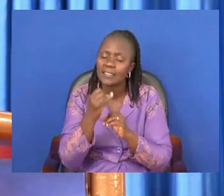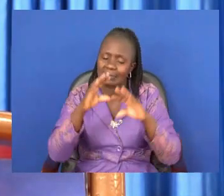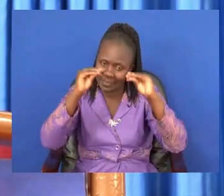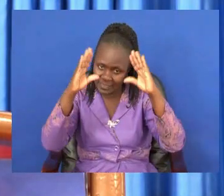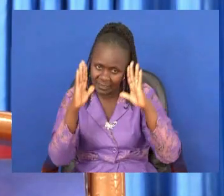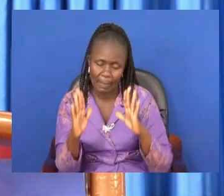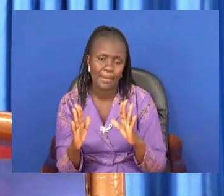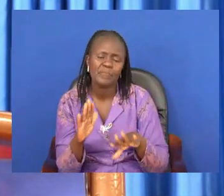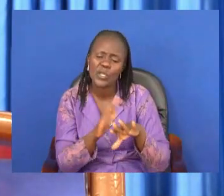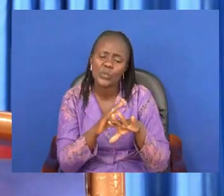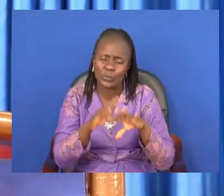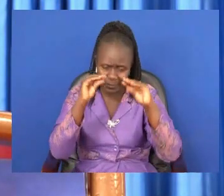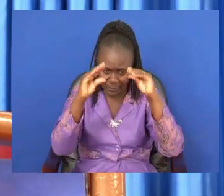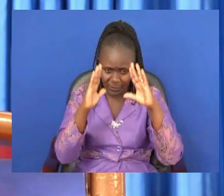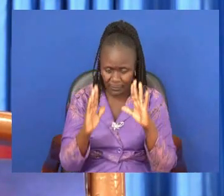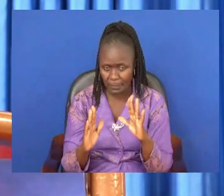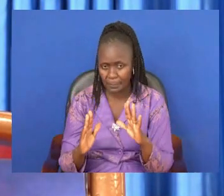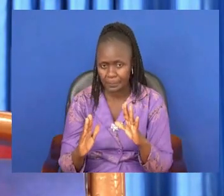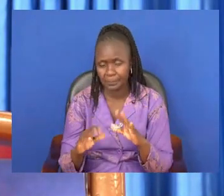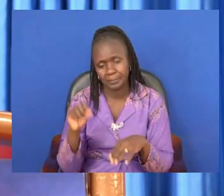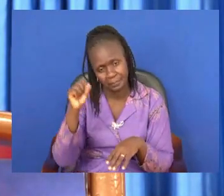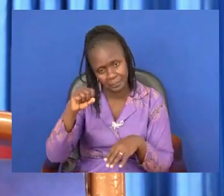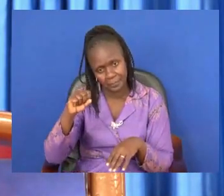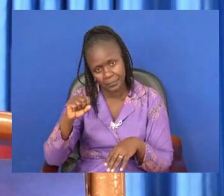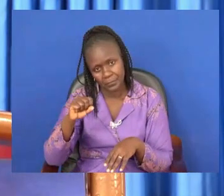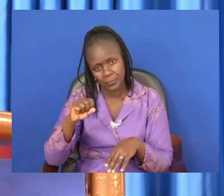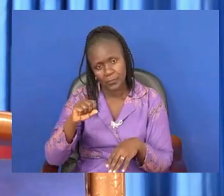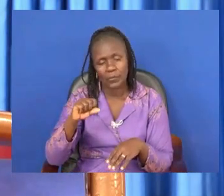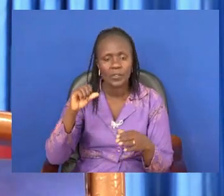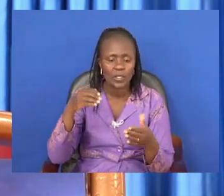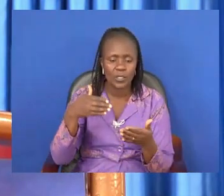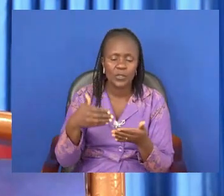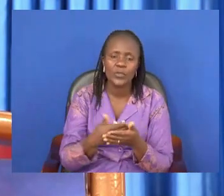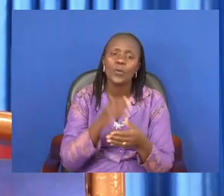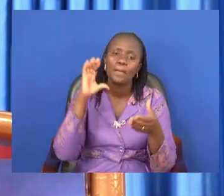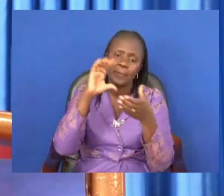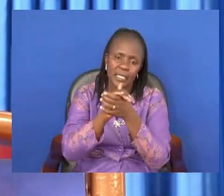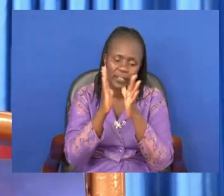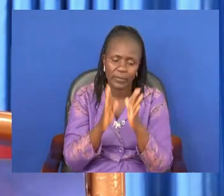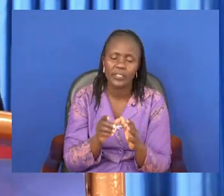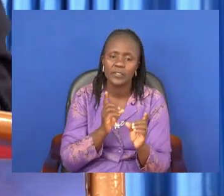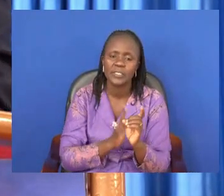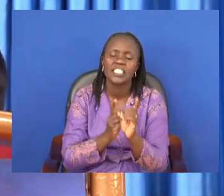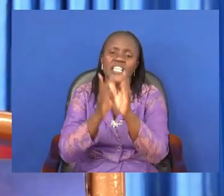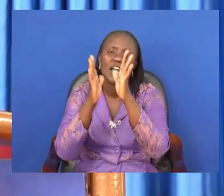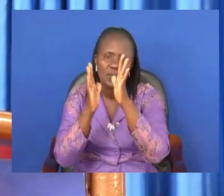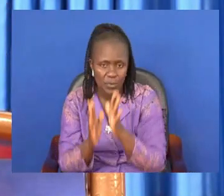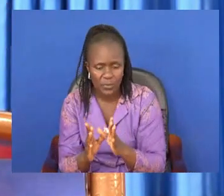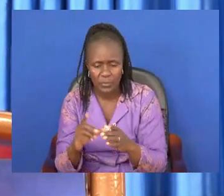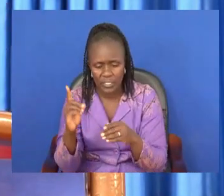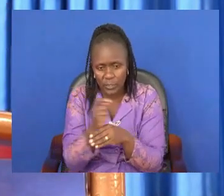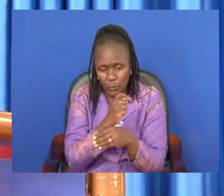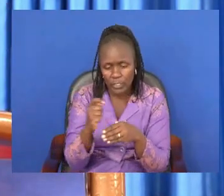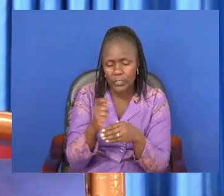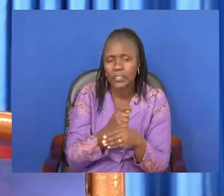teacher. He is their teacher. Oh, yes. The new believers were trained to be disciples. They were